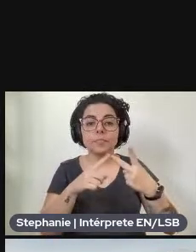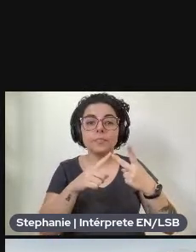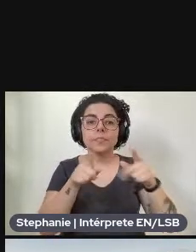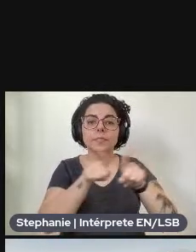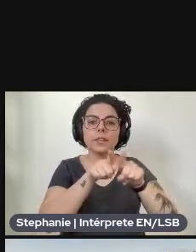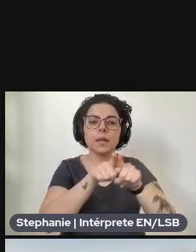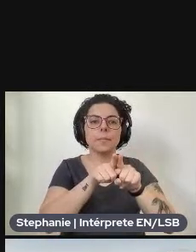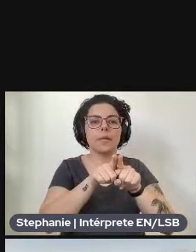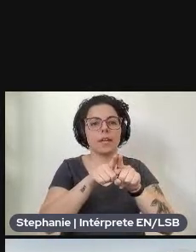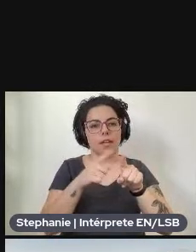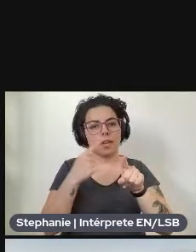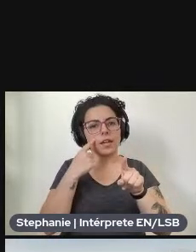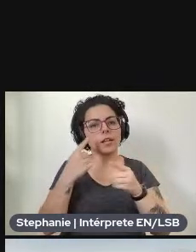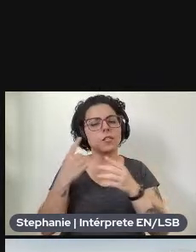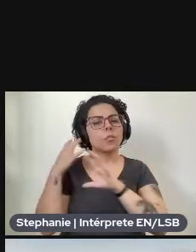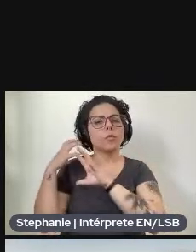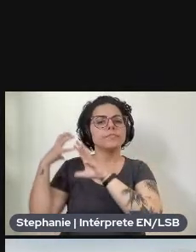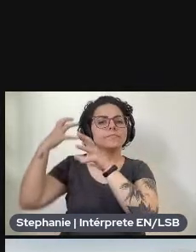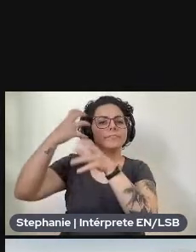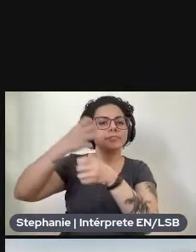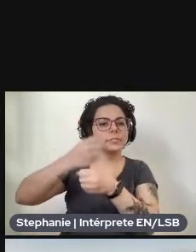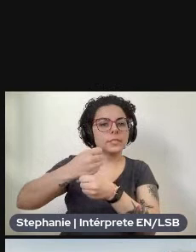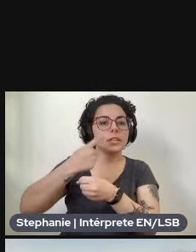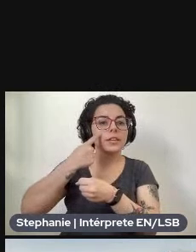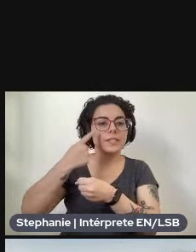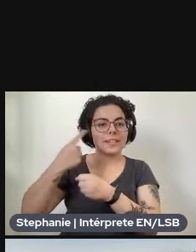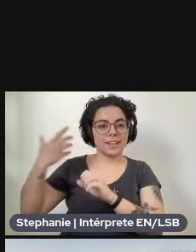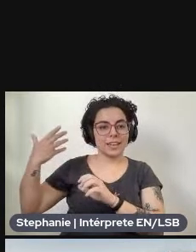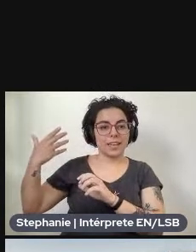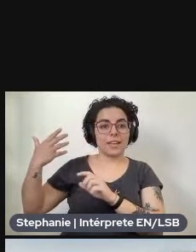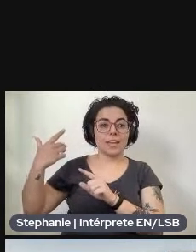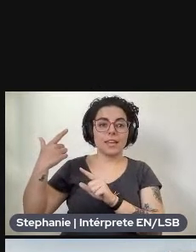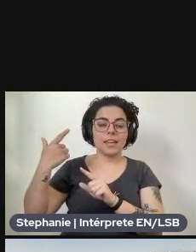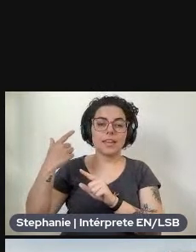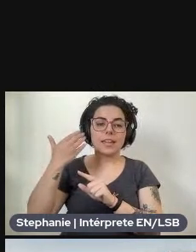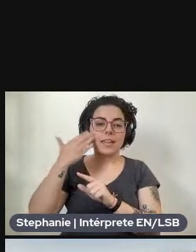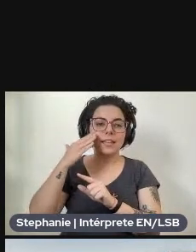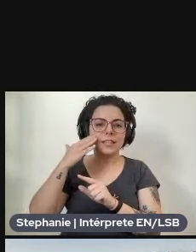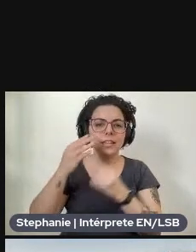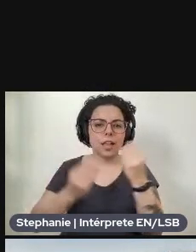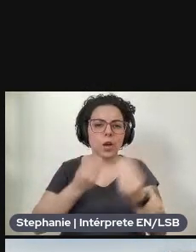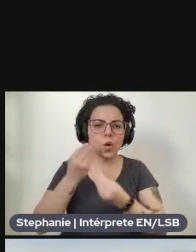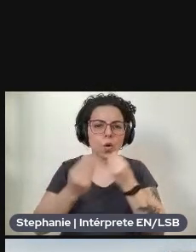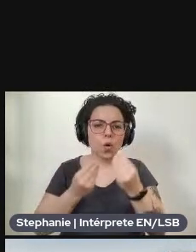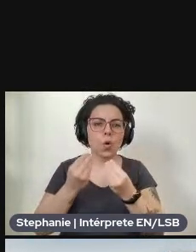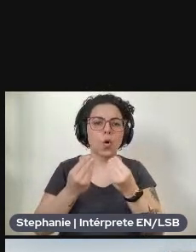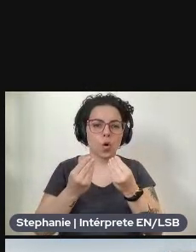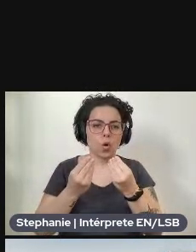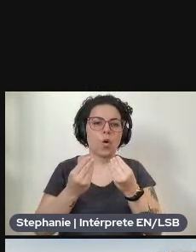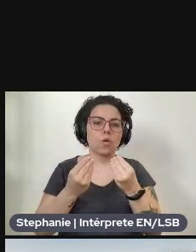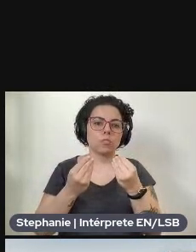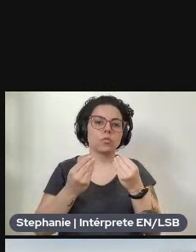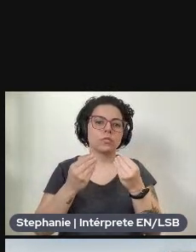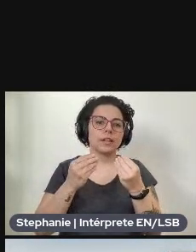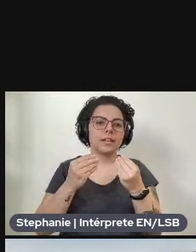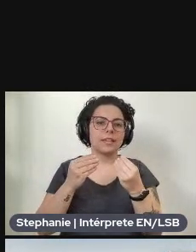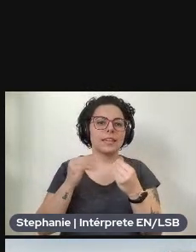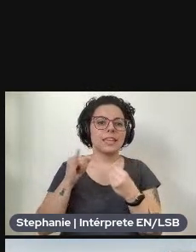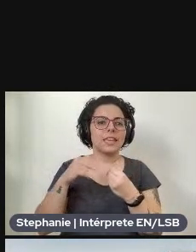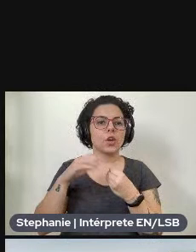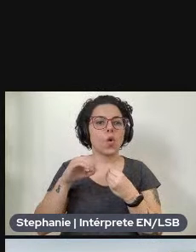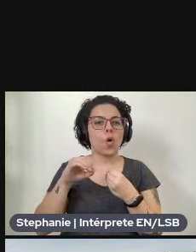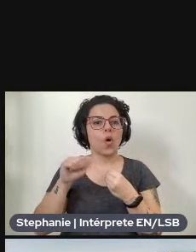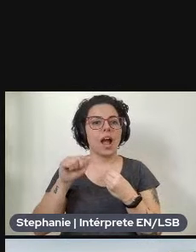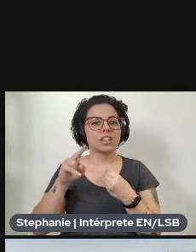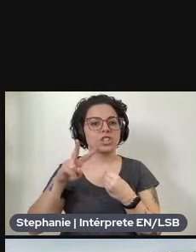background, in the second part of the presentation, we will then turn to the inchoative construction in Spanish. And I will